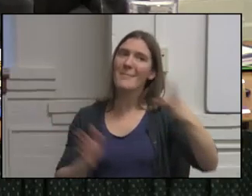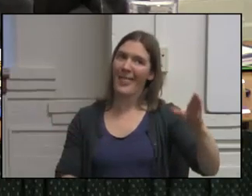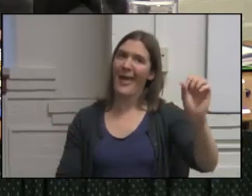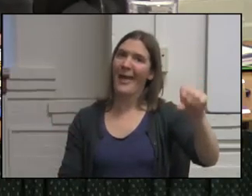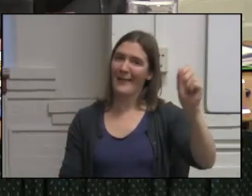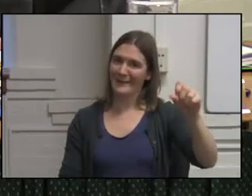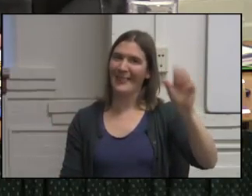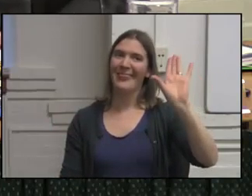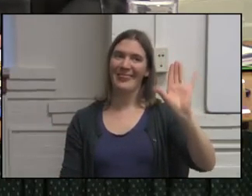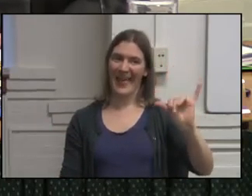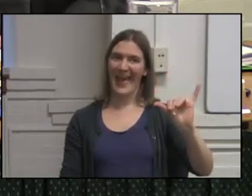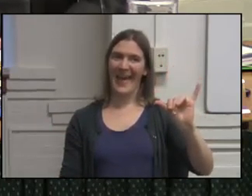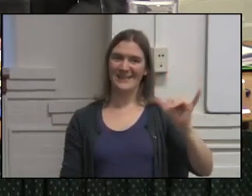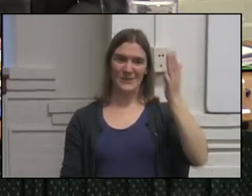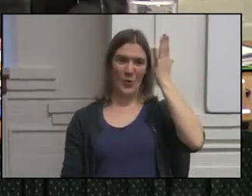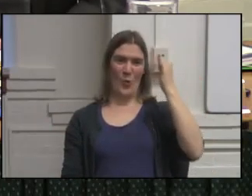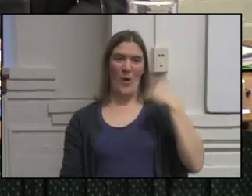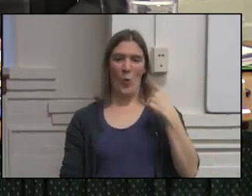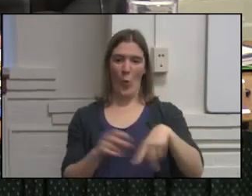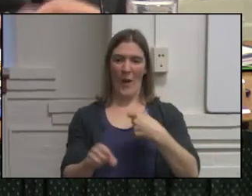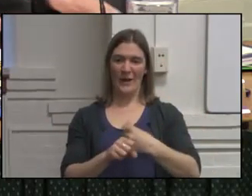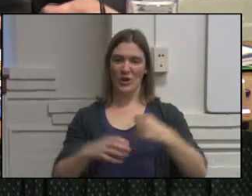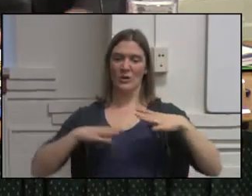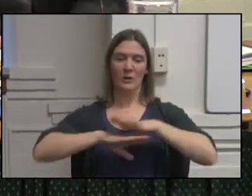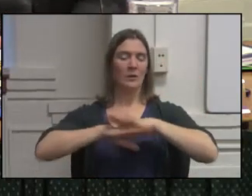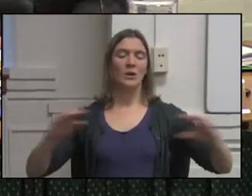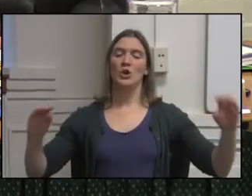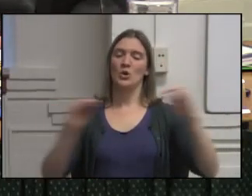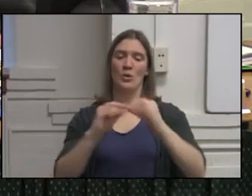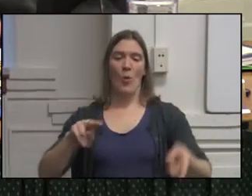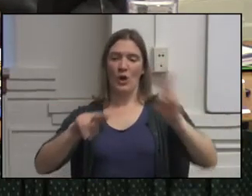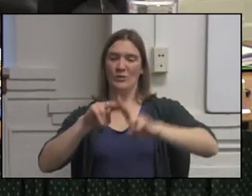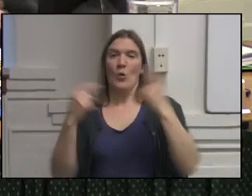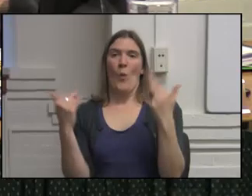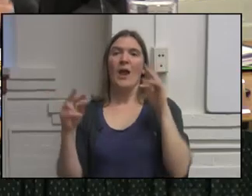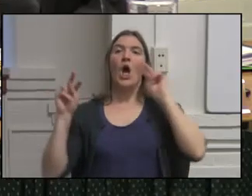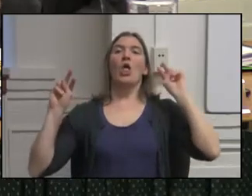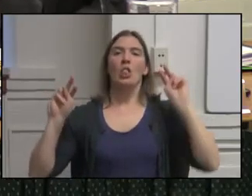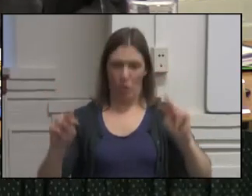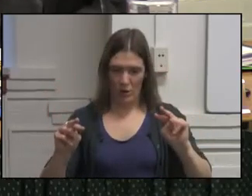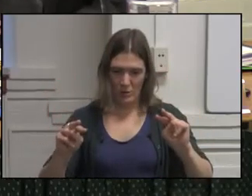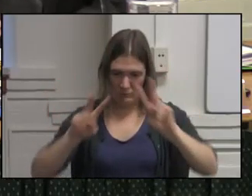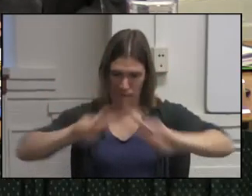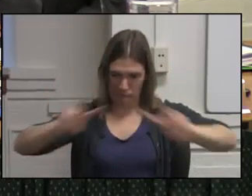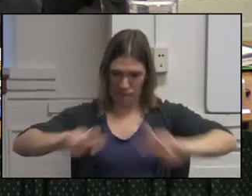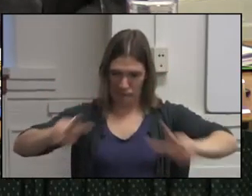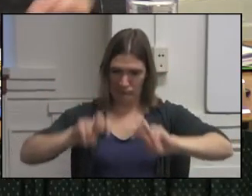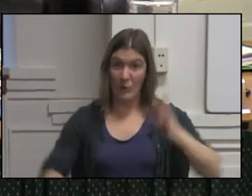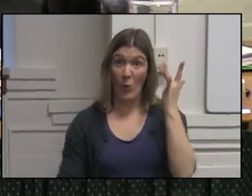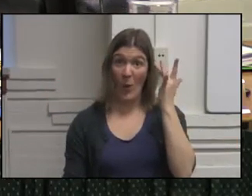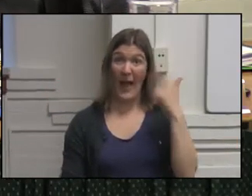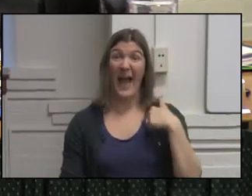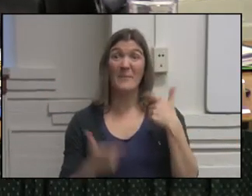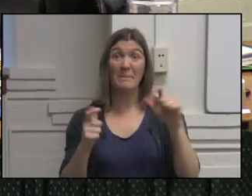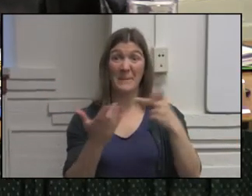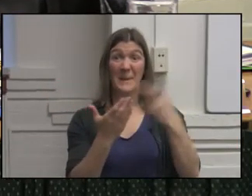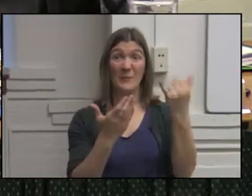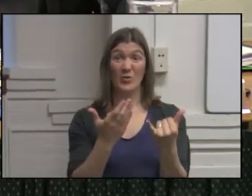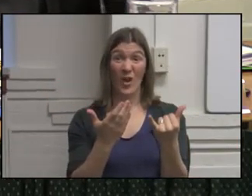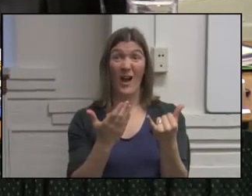the background context for taking a year off from rate increases, is there's a significant project that will fit